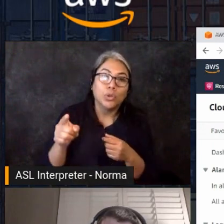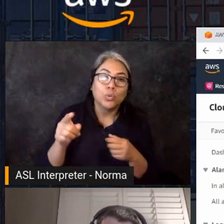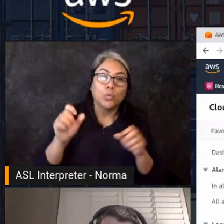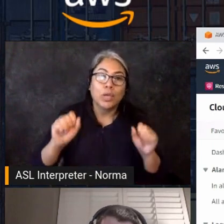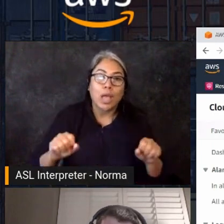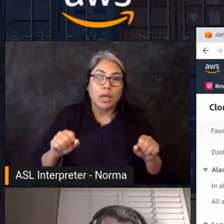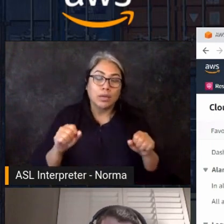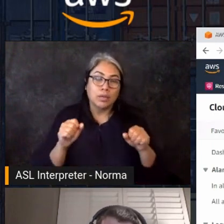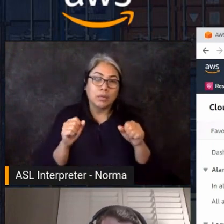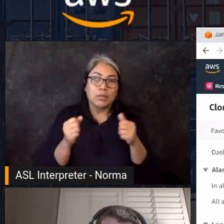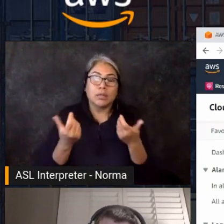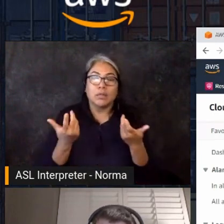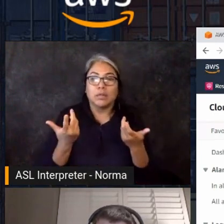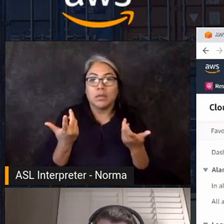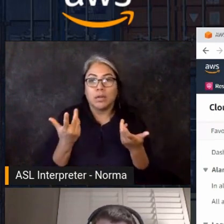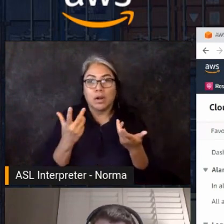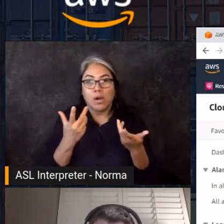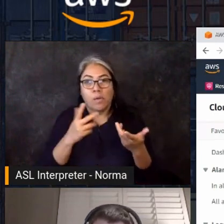those CloudWatch